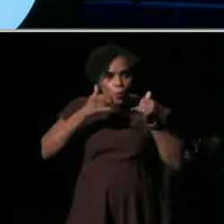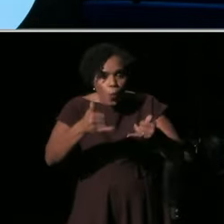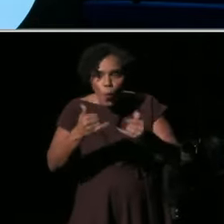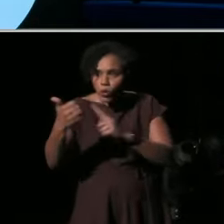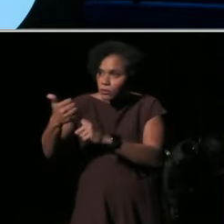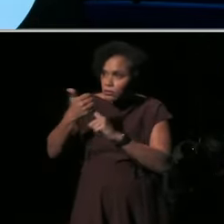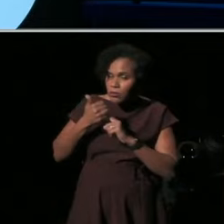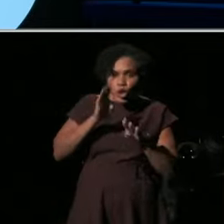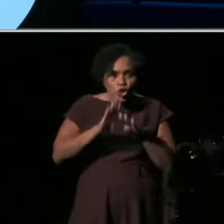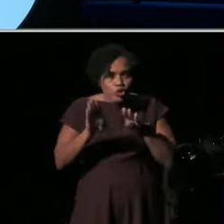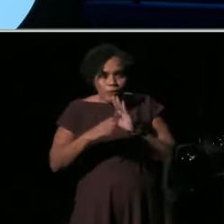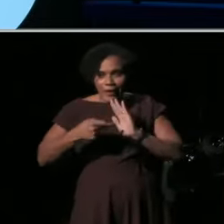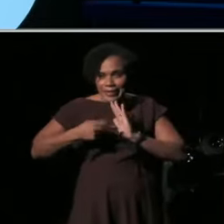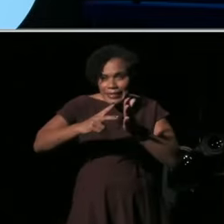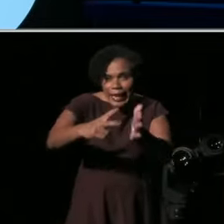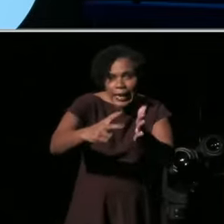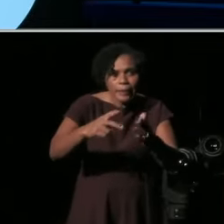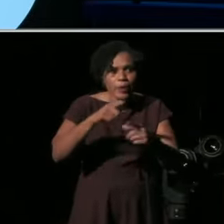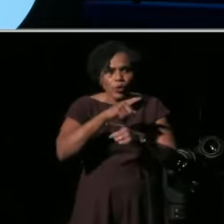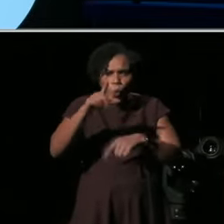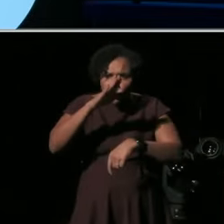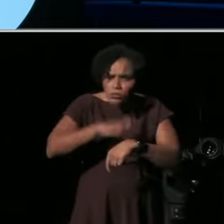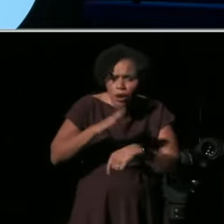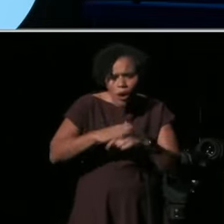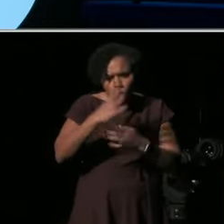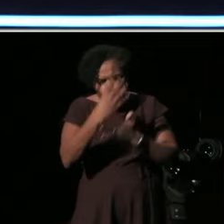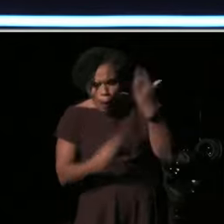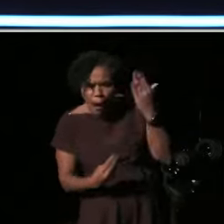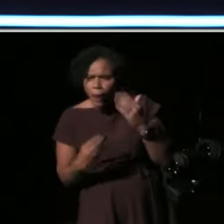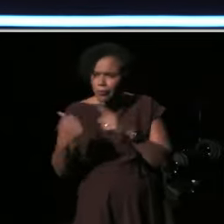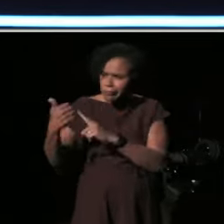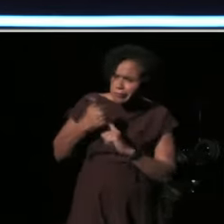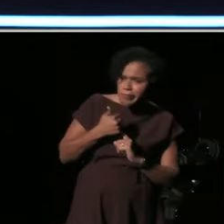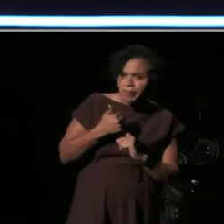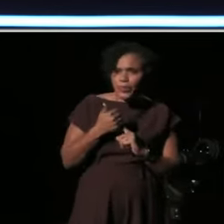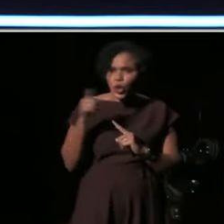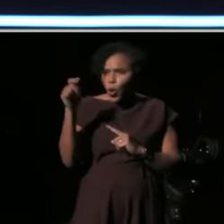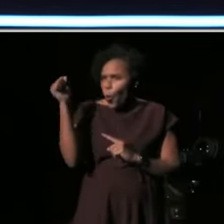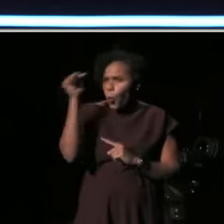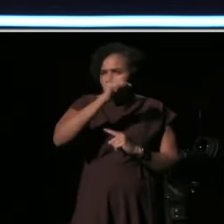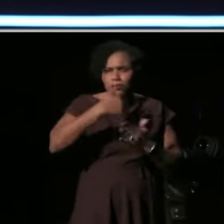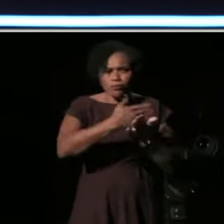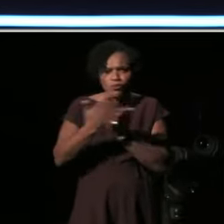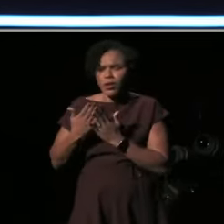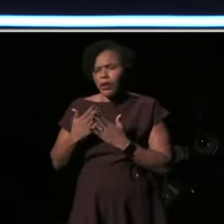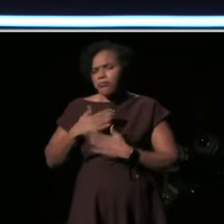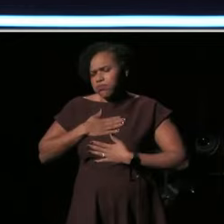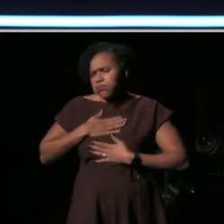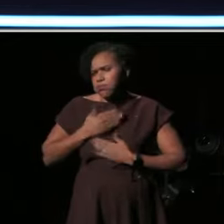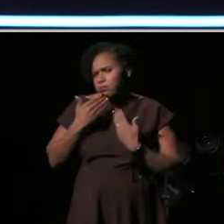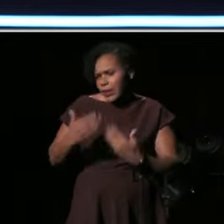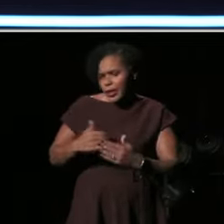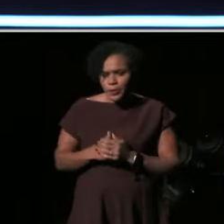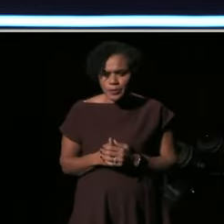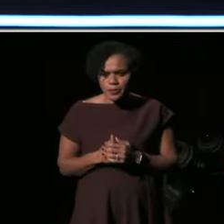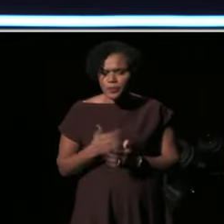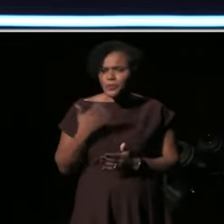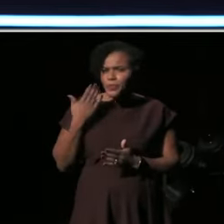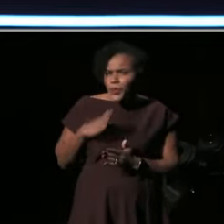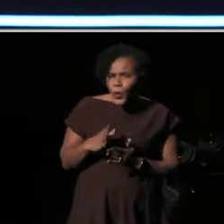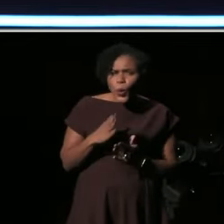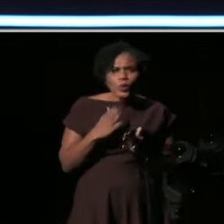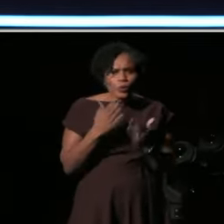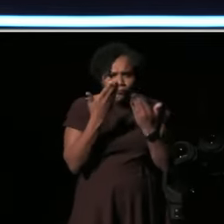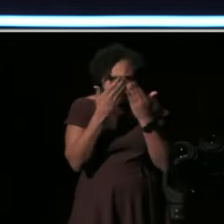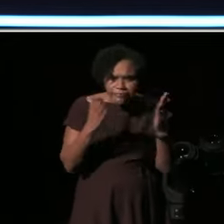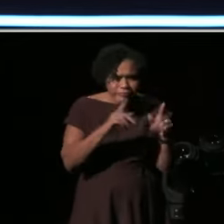schemes and for giving their time and wisdom so generously. In addition to celebrating excellence across all genre of documentary,